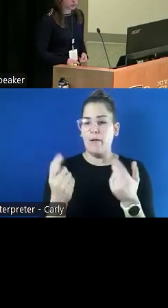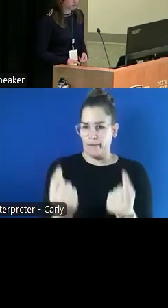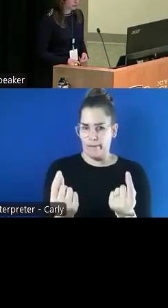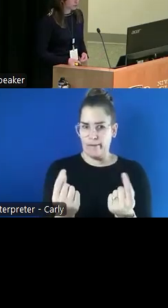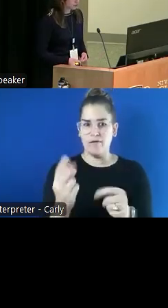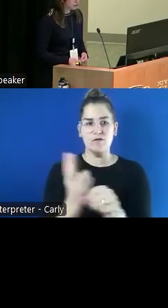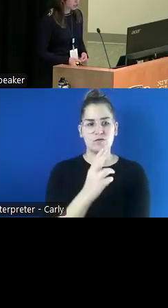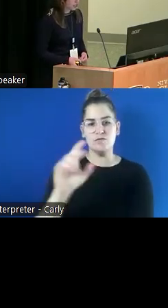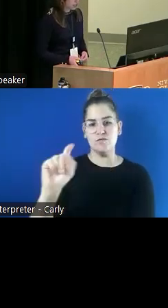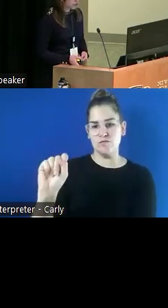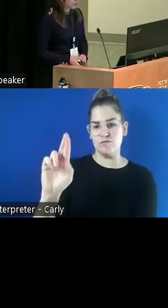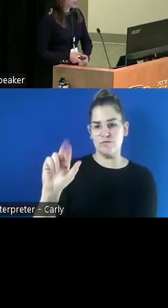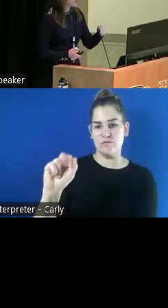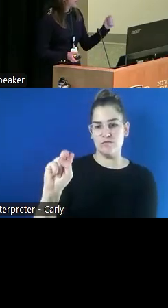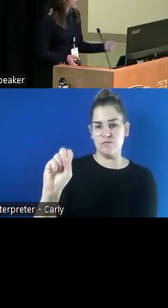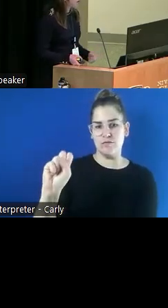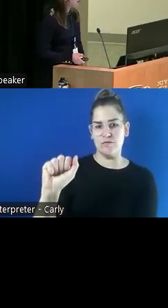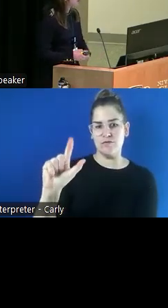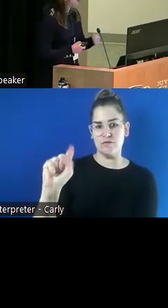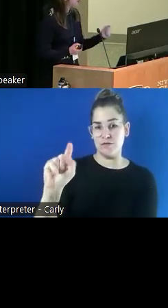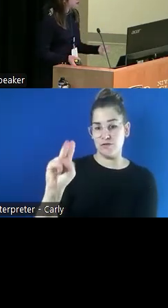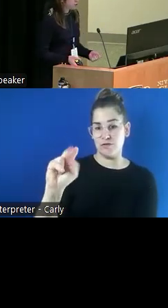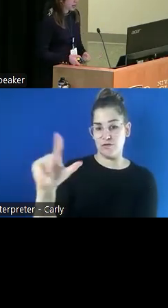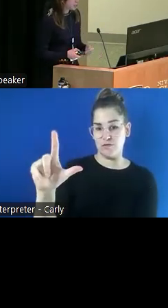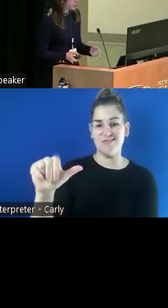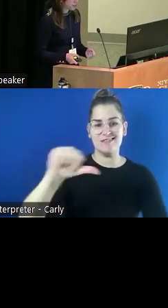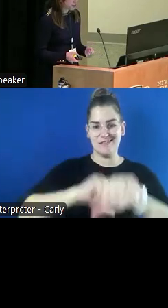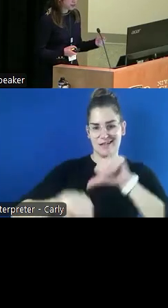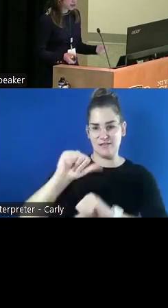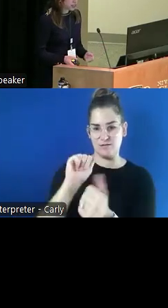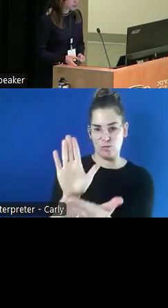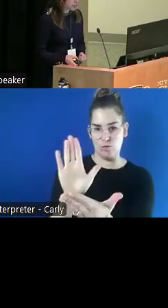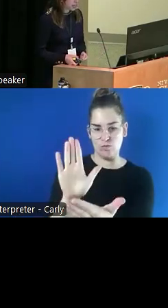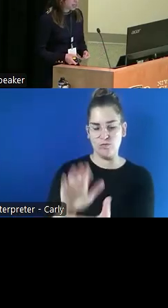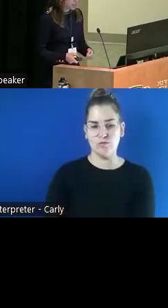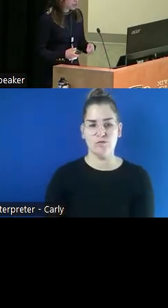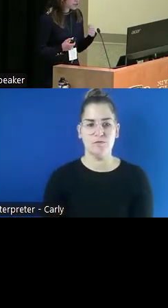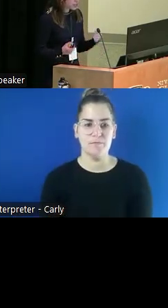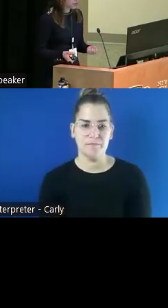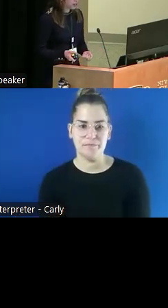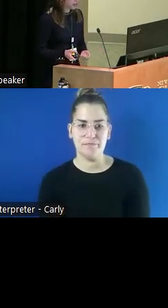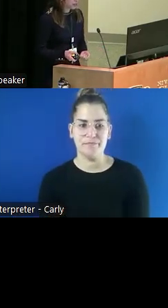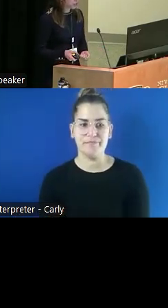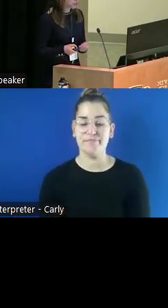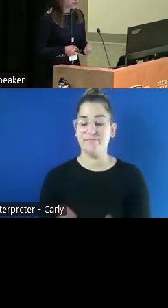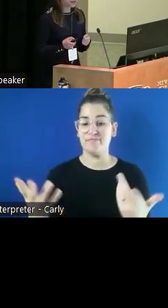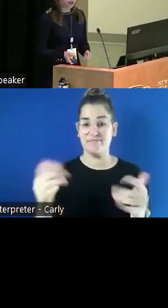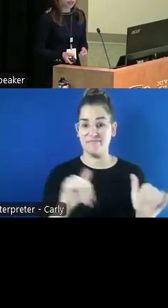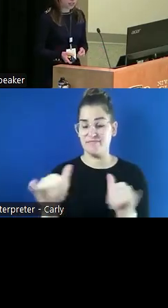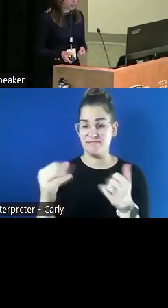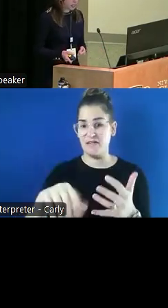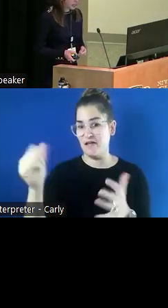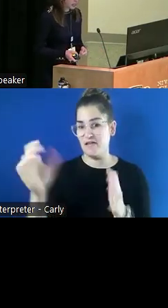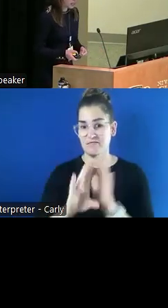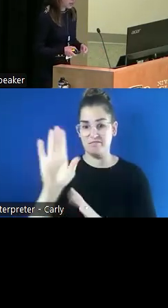approach. So much like how pharmaceutical agents are developed, new psychotherapies should be